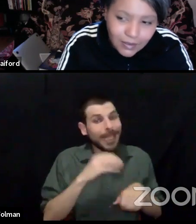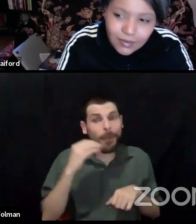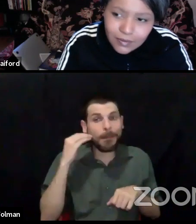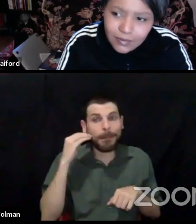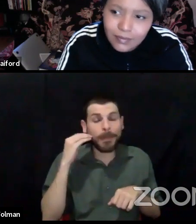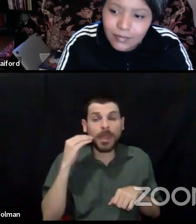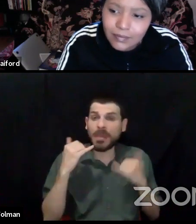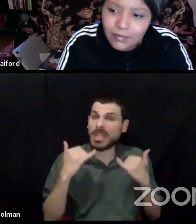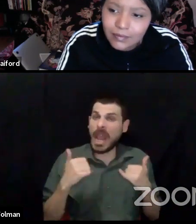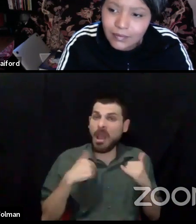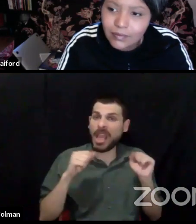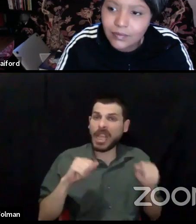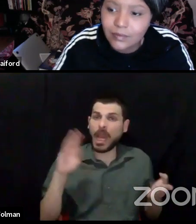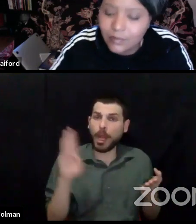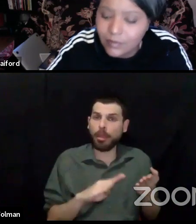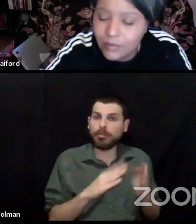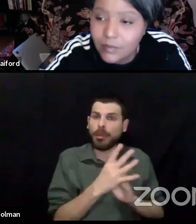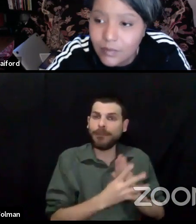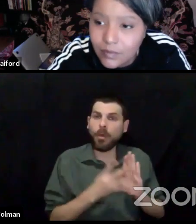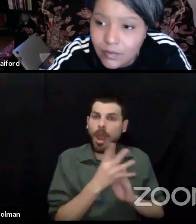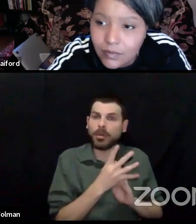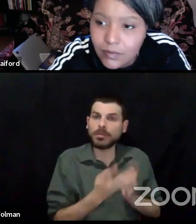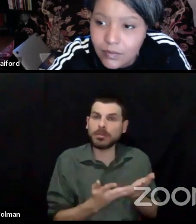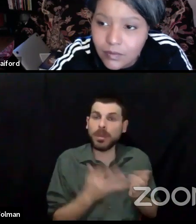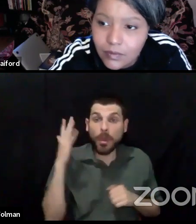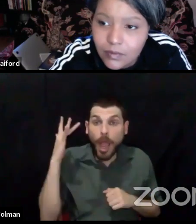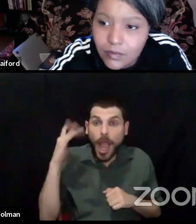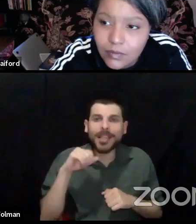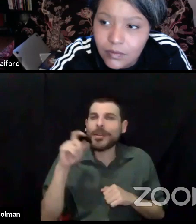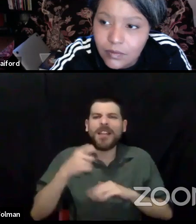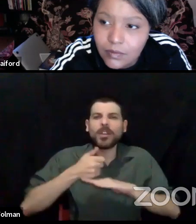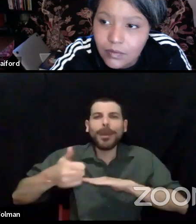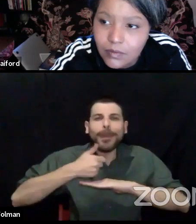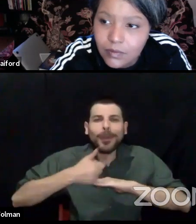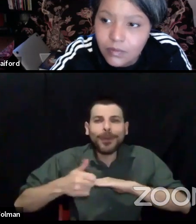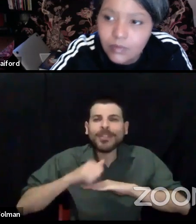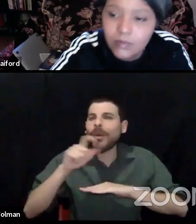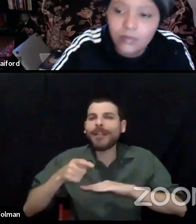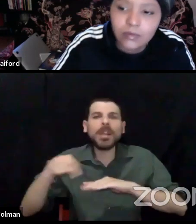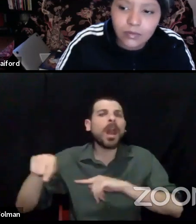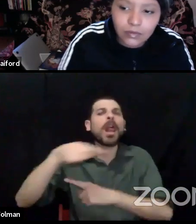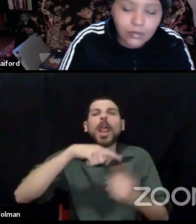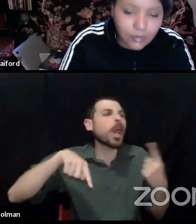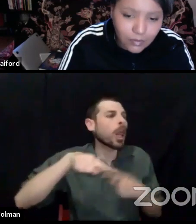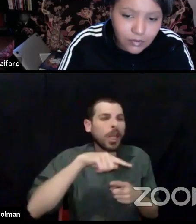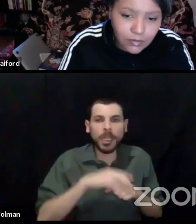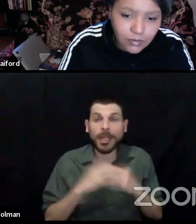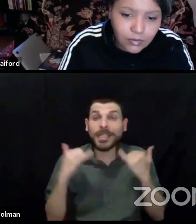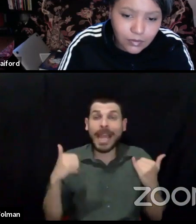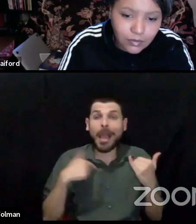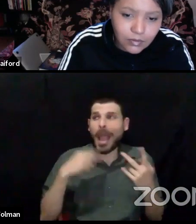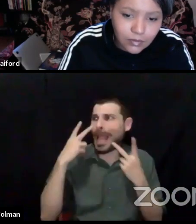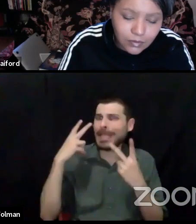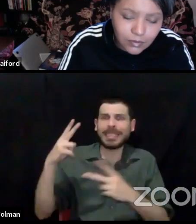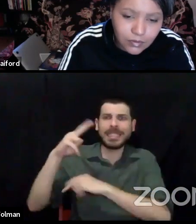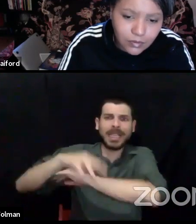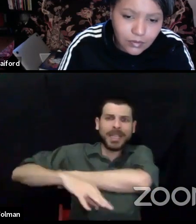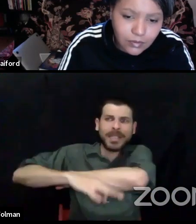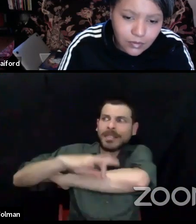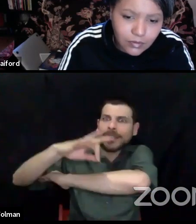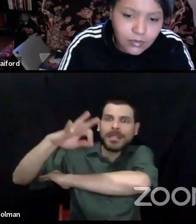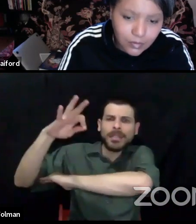4 hours without having to commute. When I think about the fact that when I look at the sky and the horizon, the air is visibly